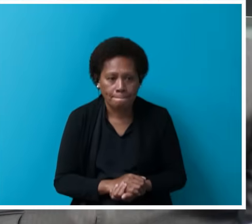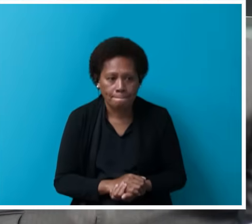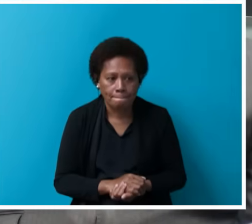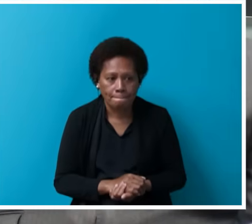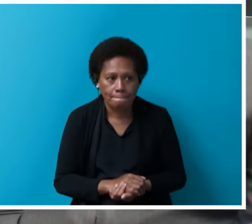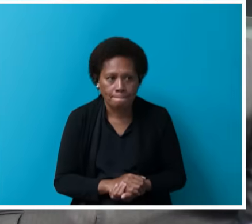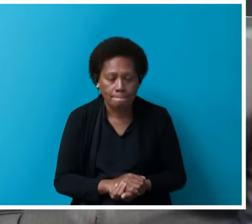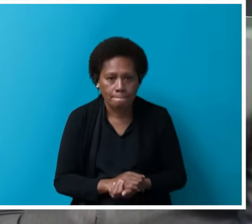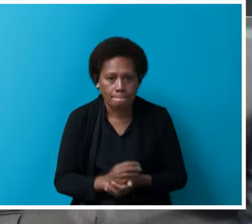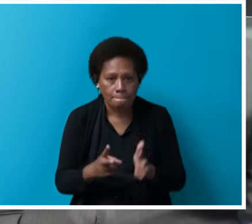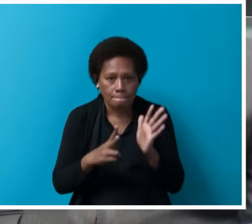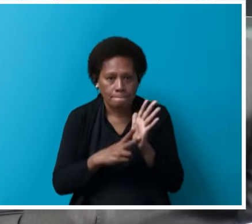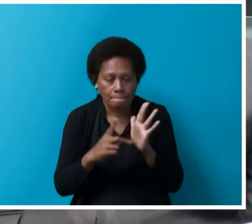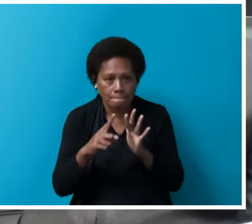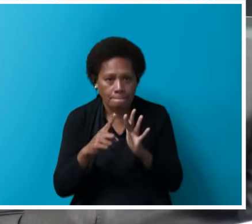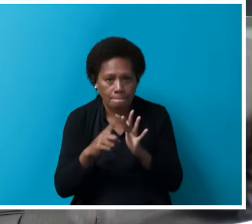Dinesh Sharma.